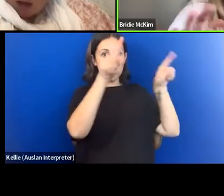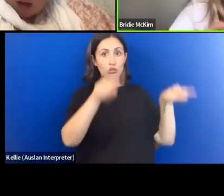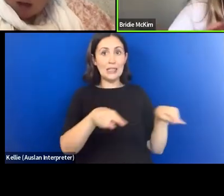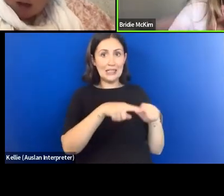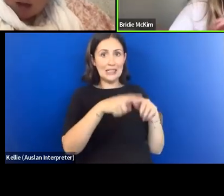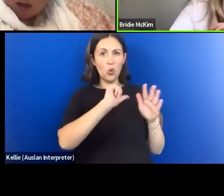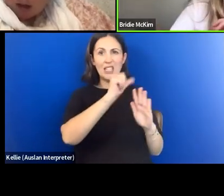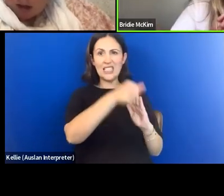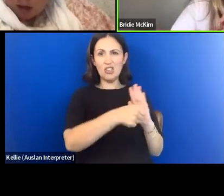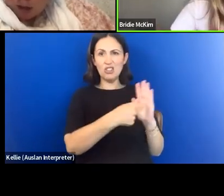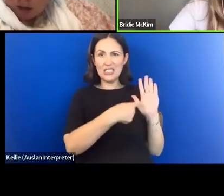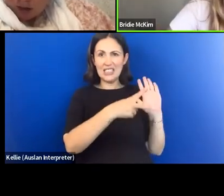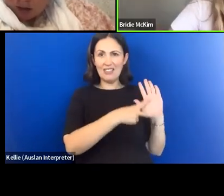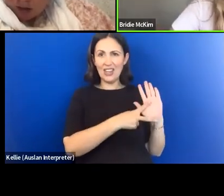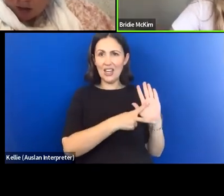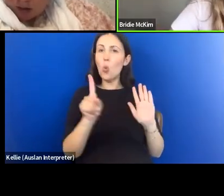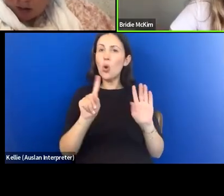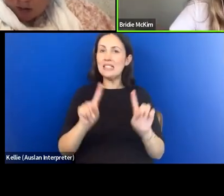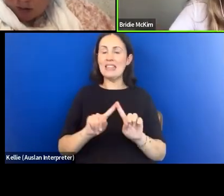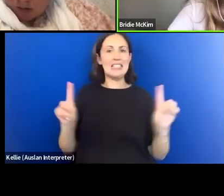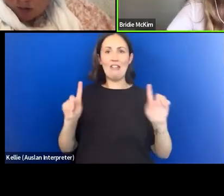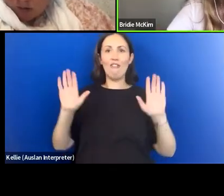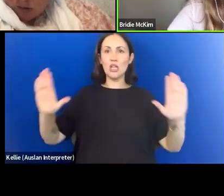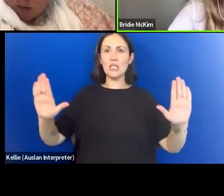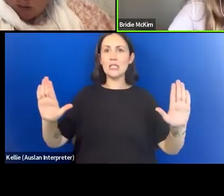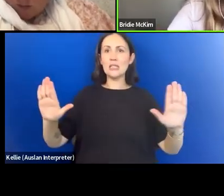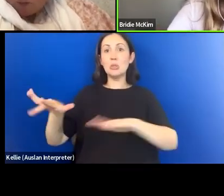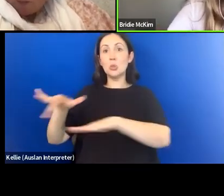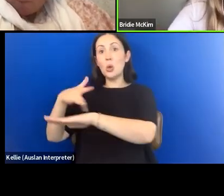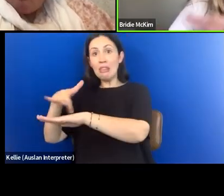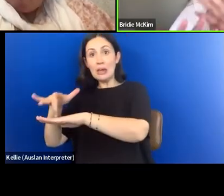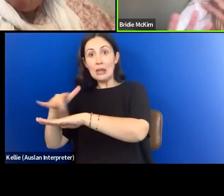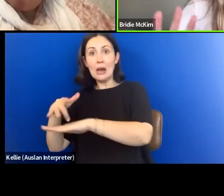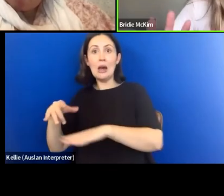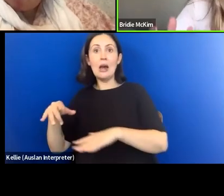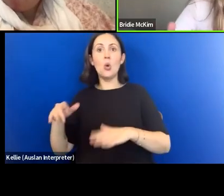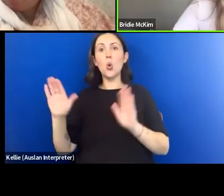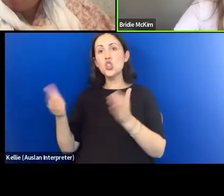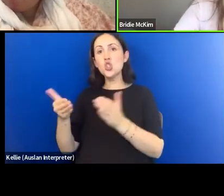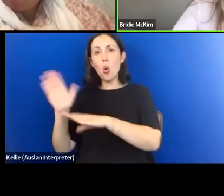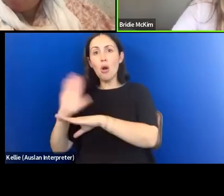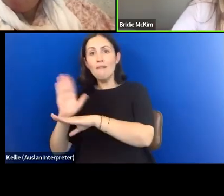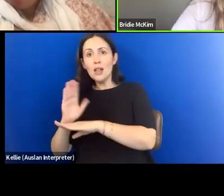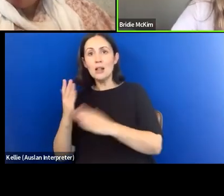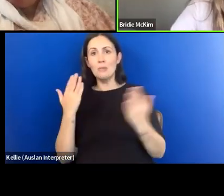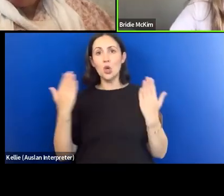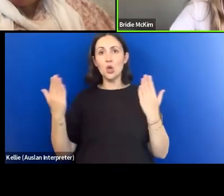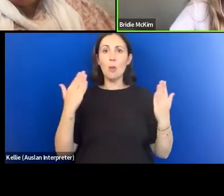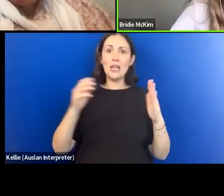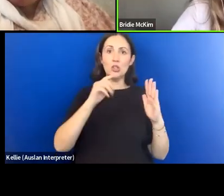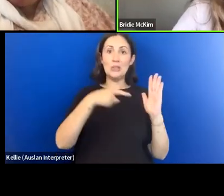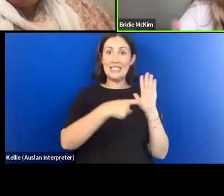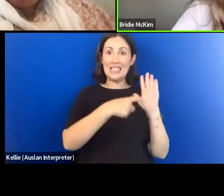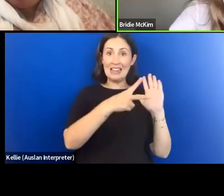real stark differences between the two and things that you've become really aware of that you need